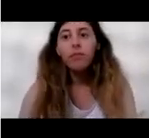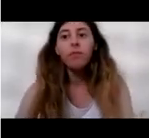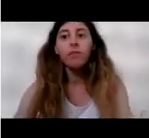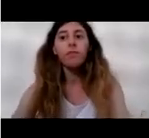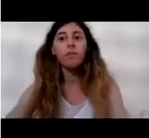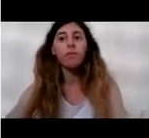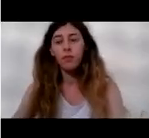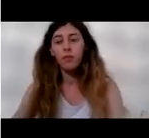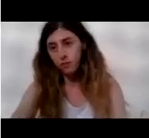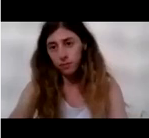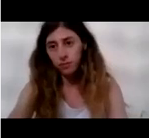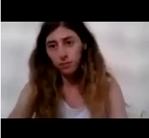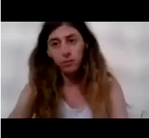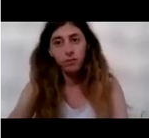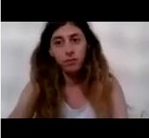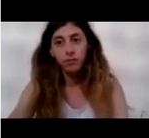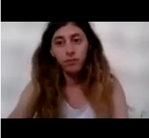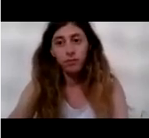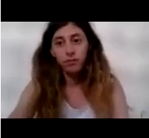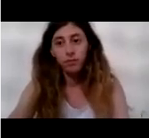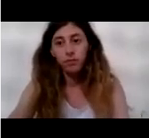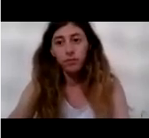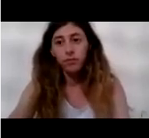this is ridiculous.